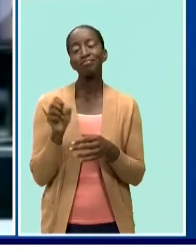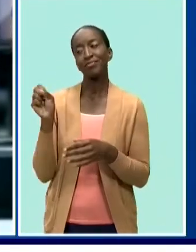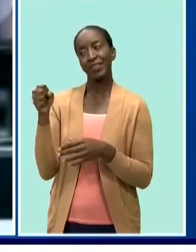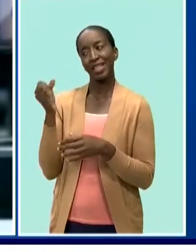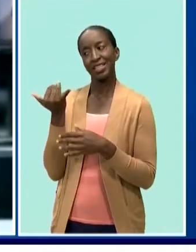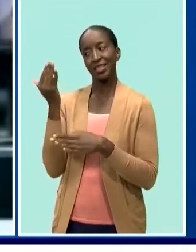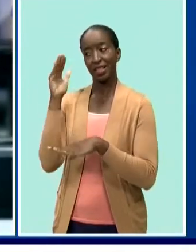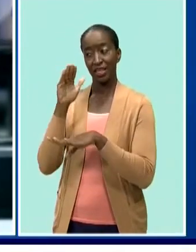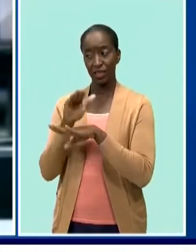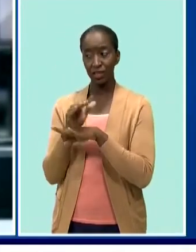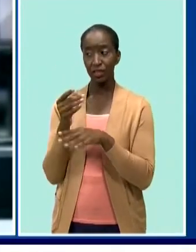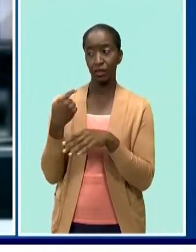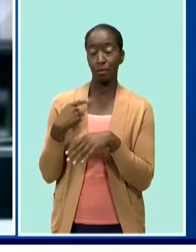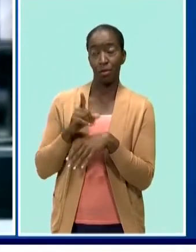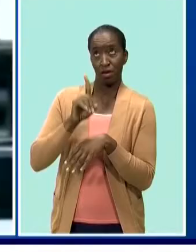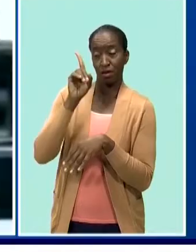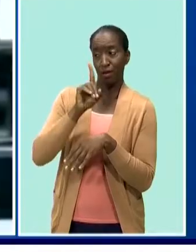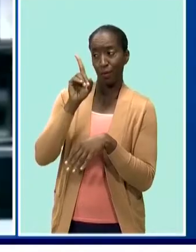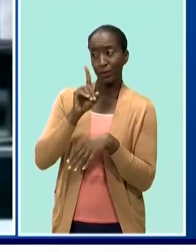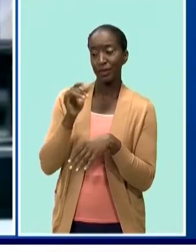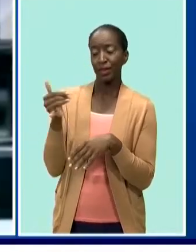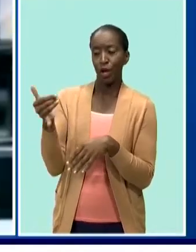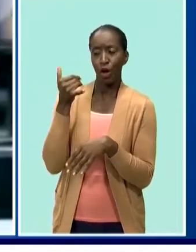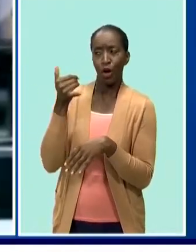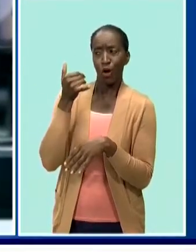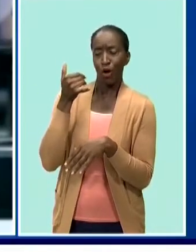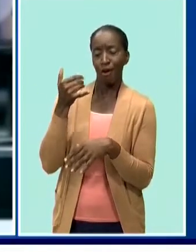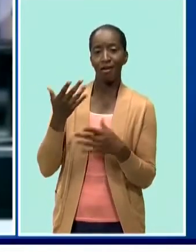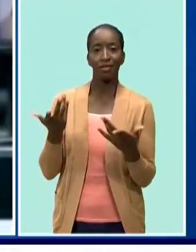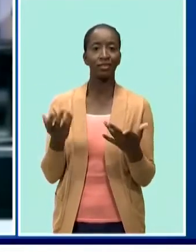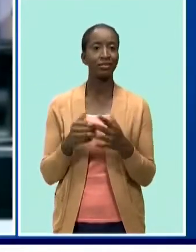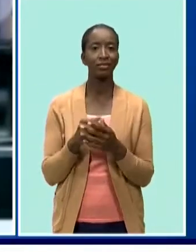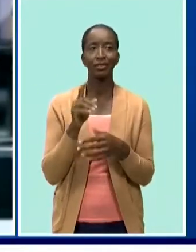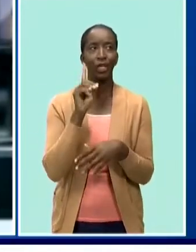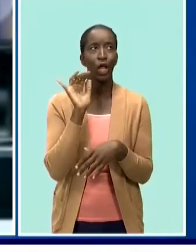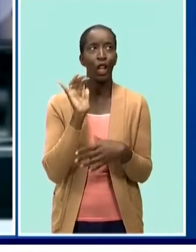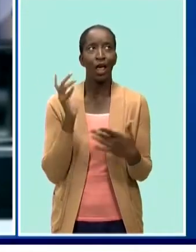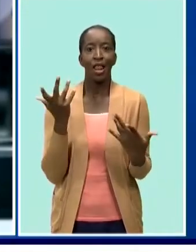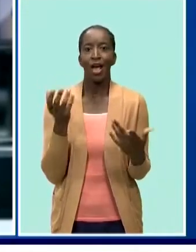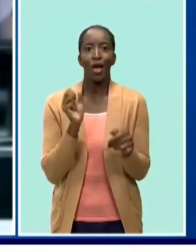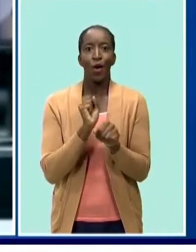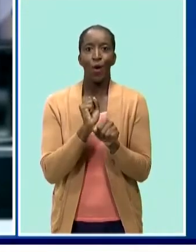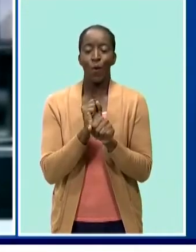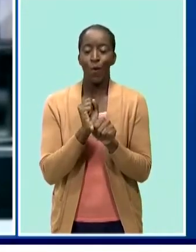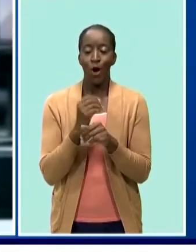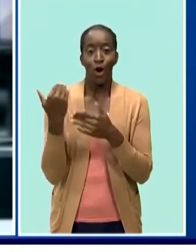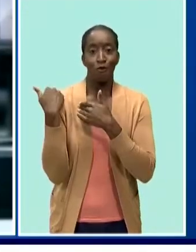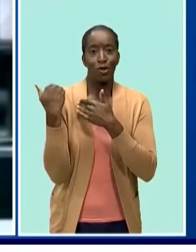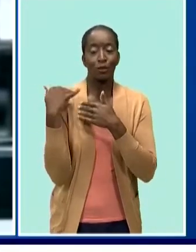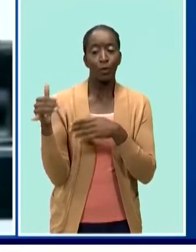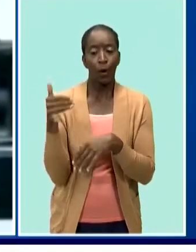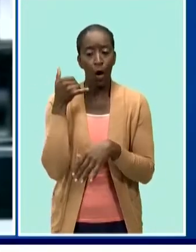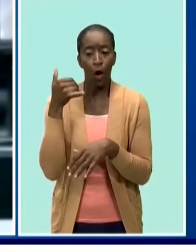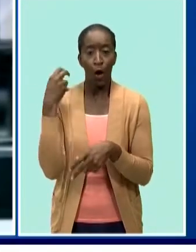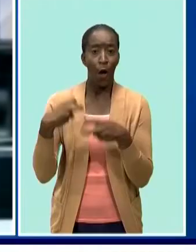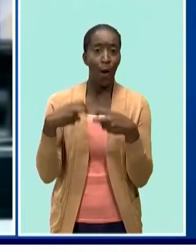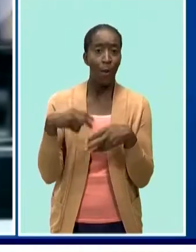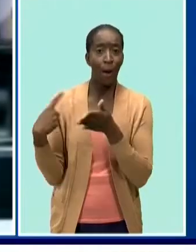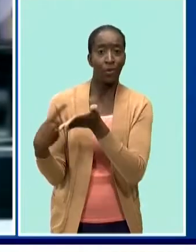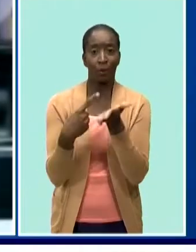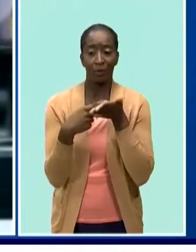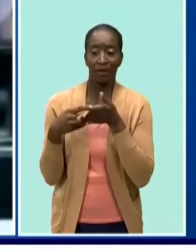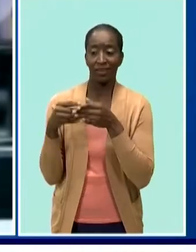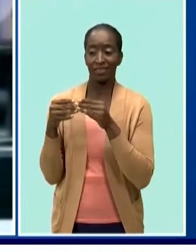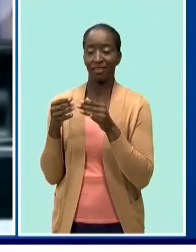upstairs last night when the calls started coming in hot. It was almost like we were in a call center. Every call that came in, and emails as well, we just